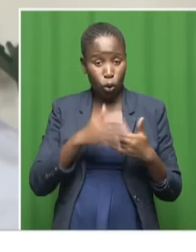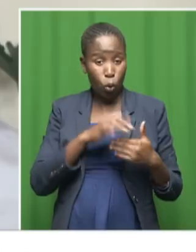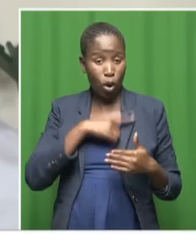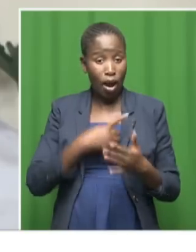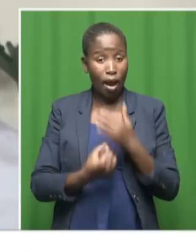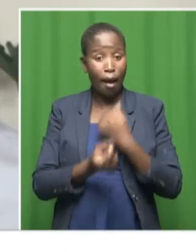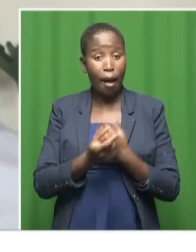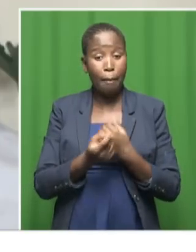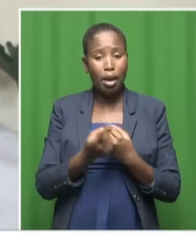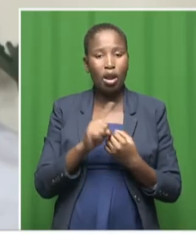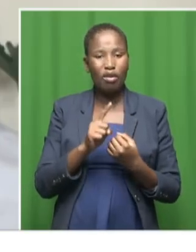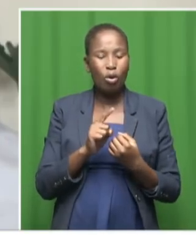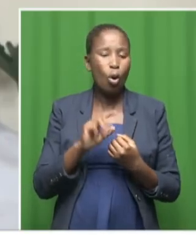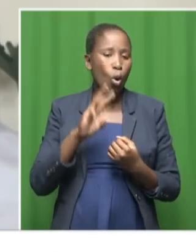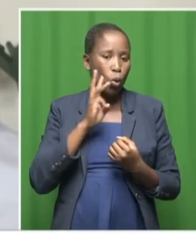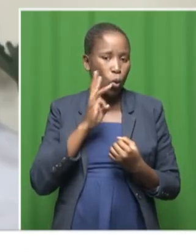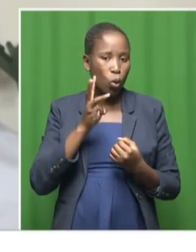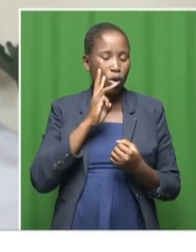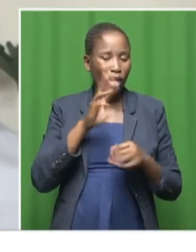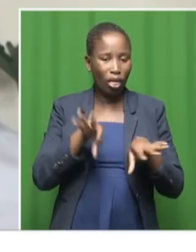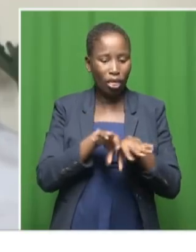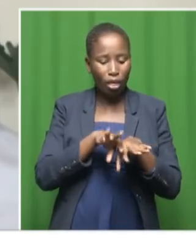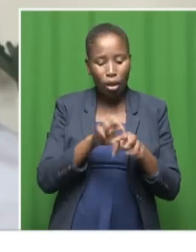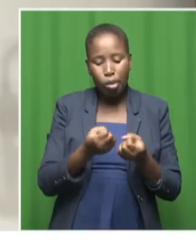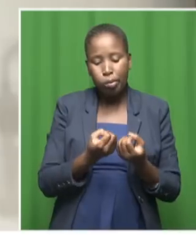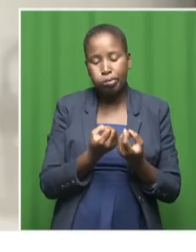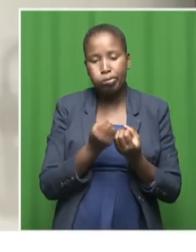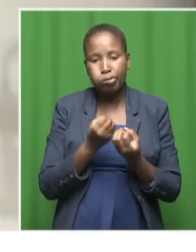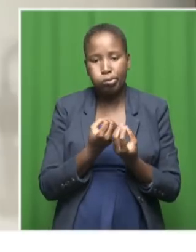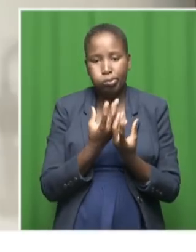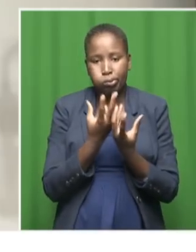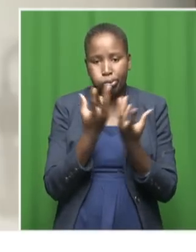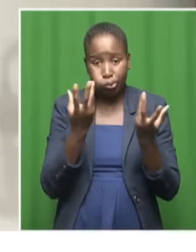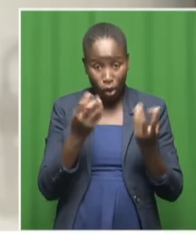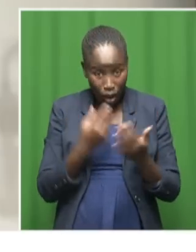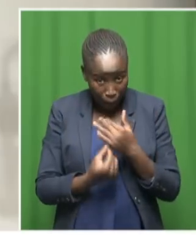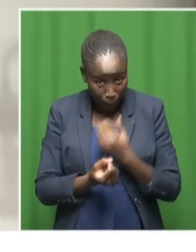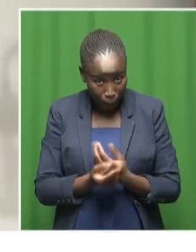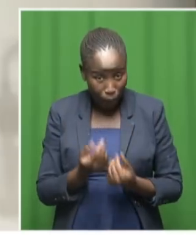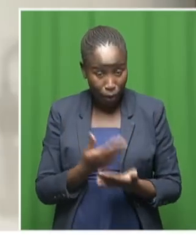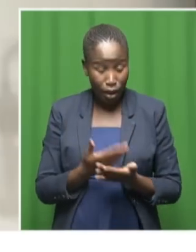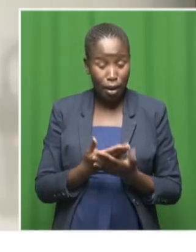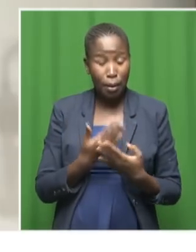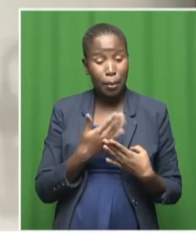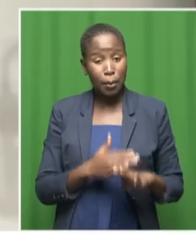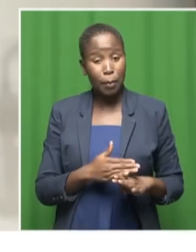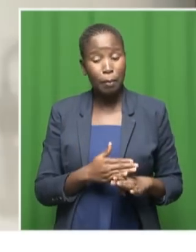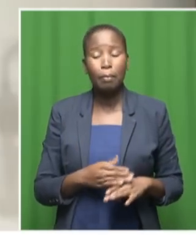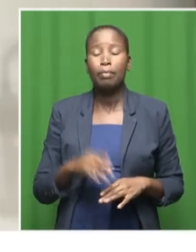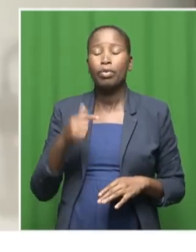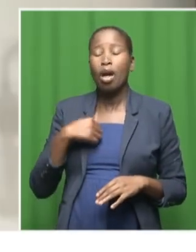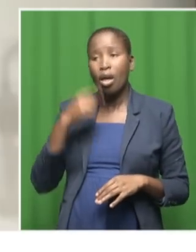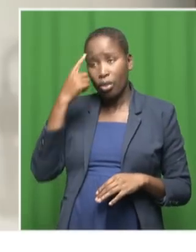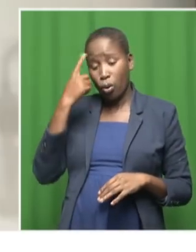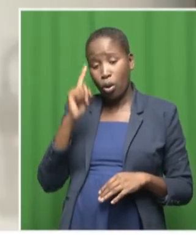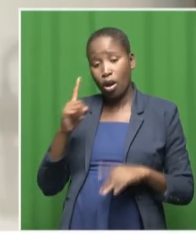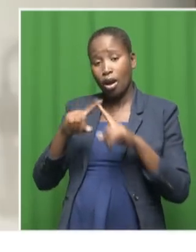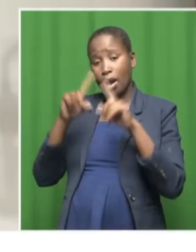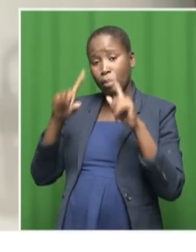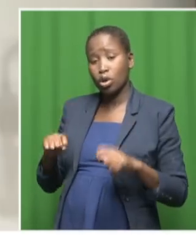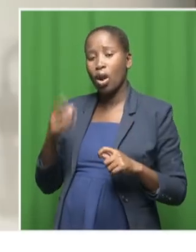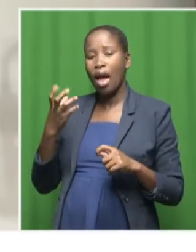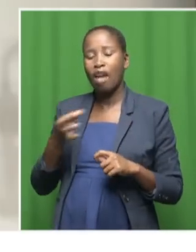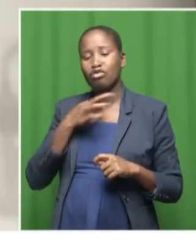I think that we can say that we are at risk in Cape Town of more